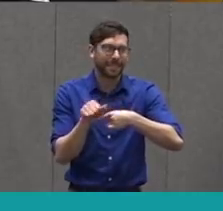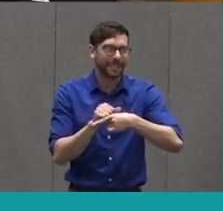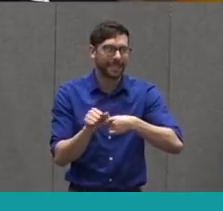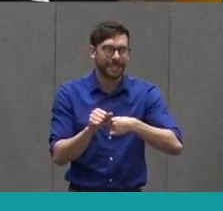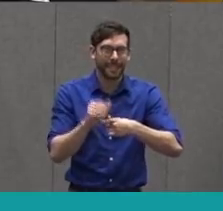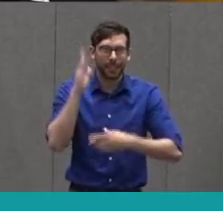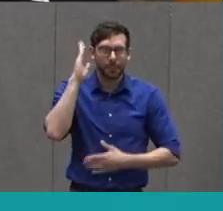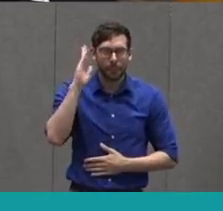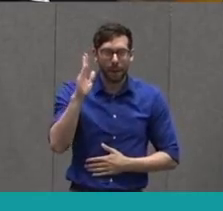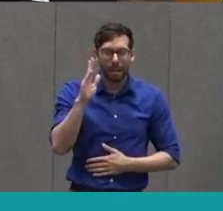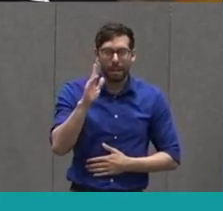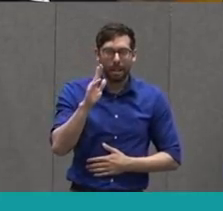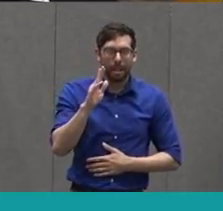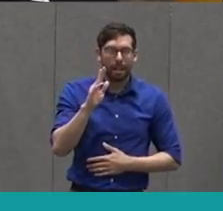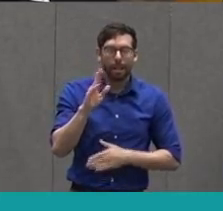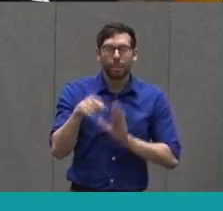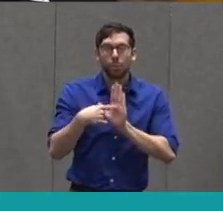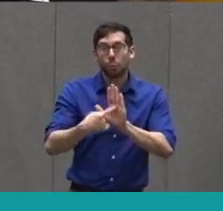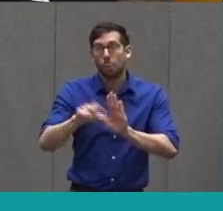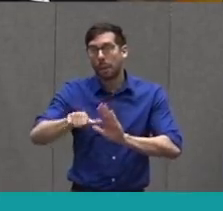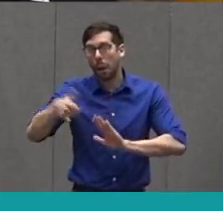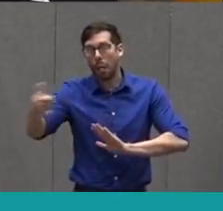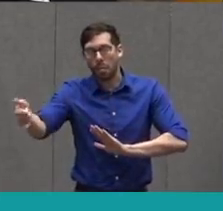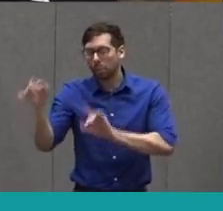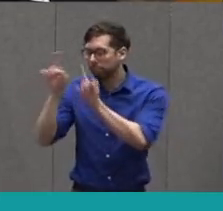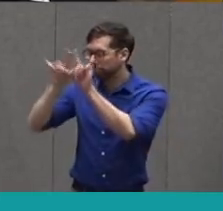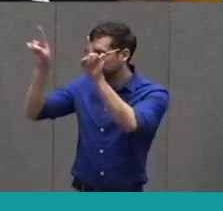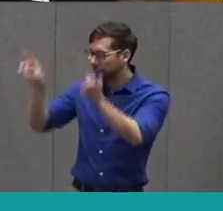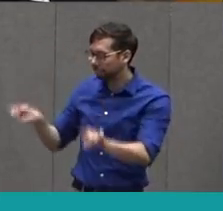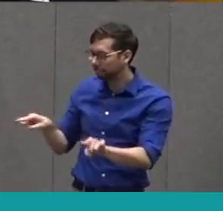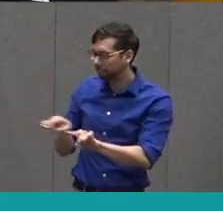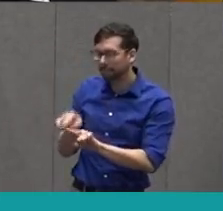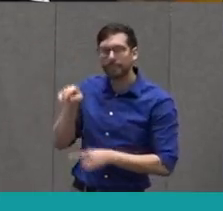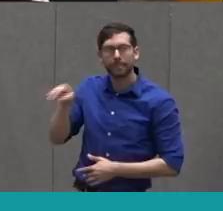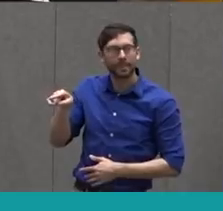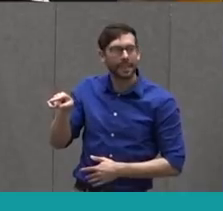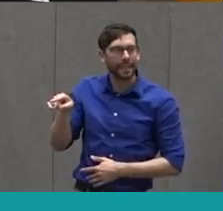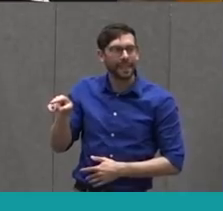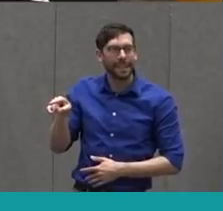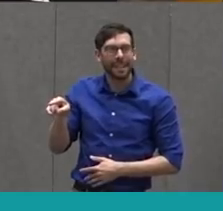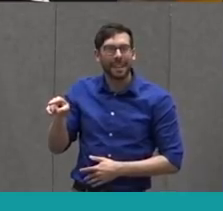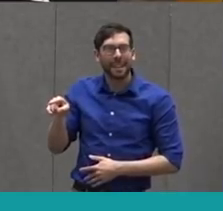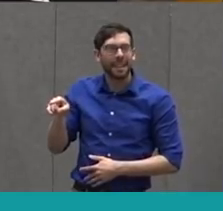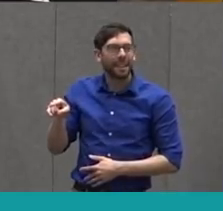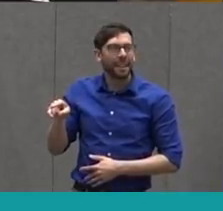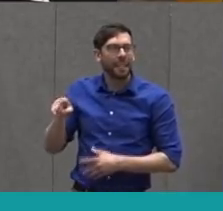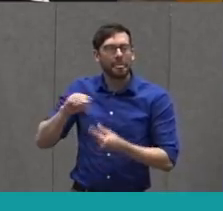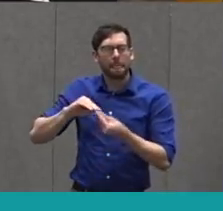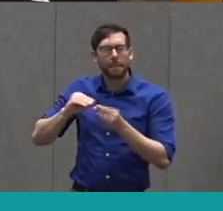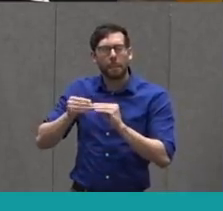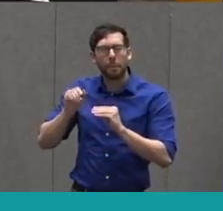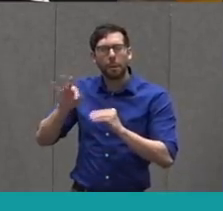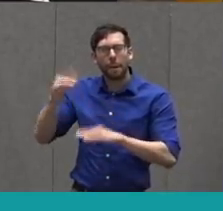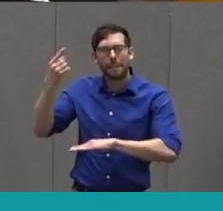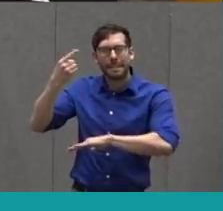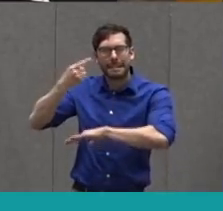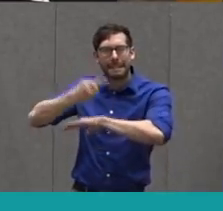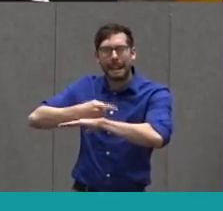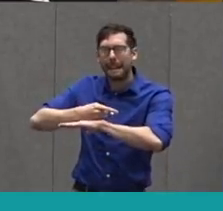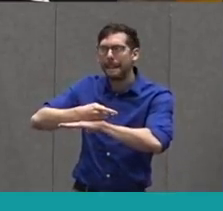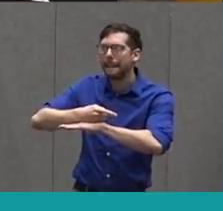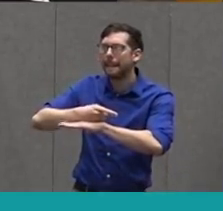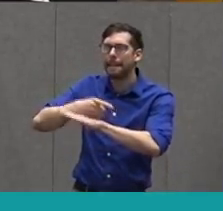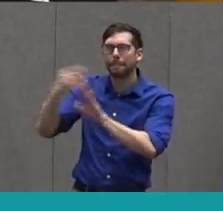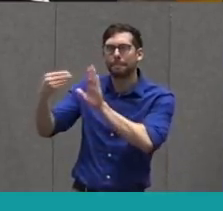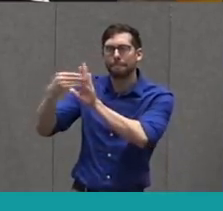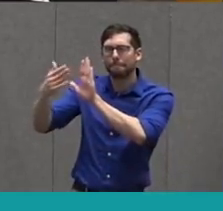our number of the day where we have done something to it. I wonder what we have done to this number of